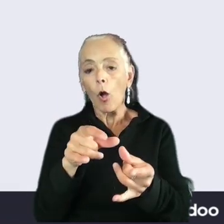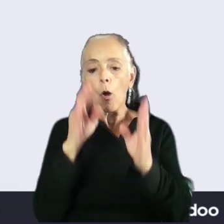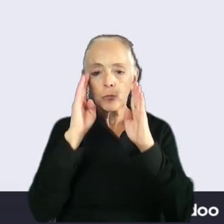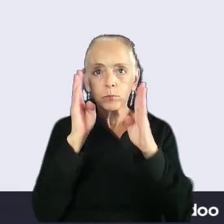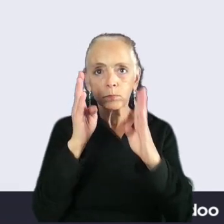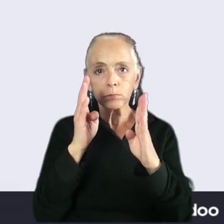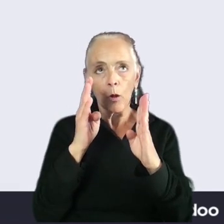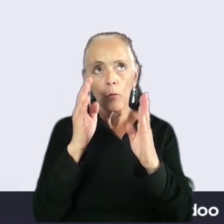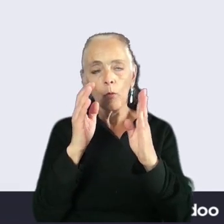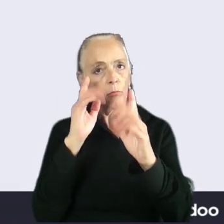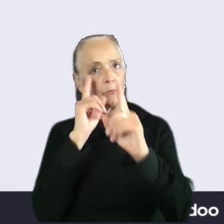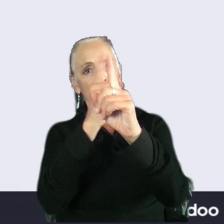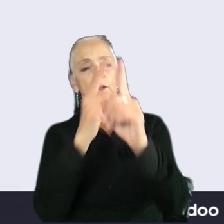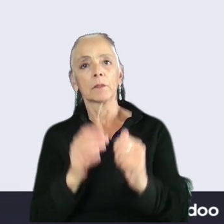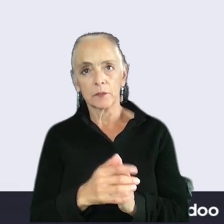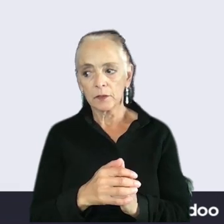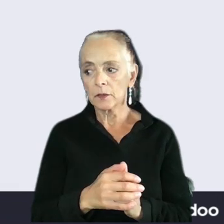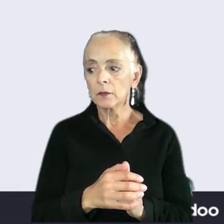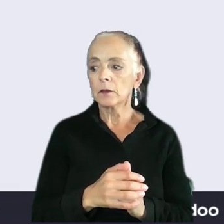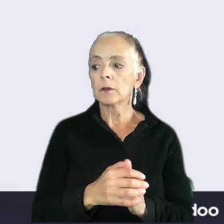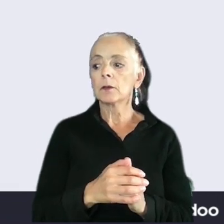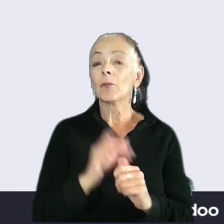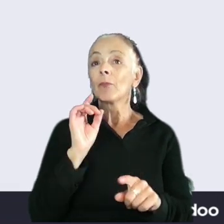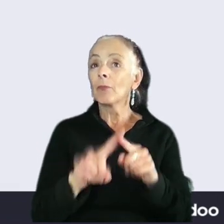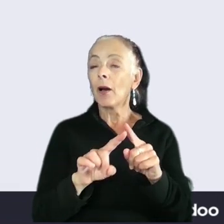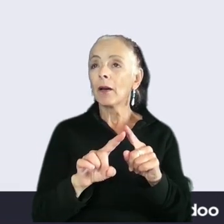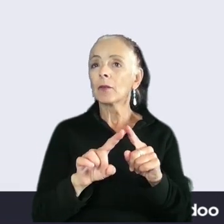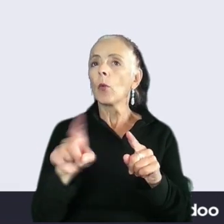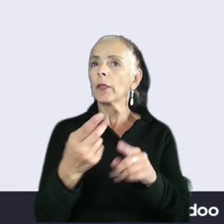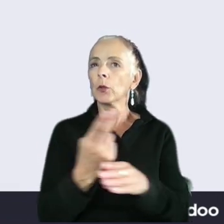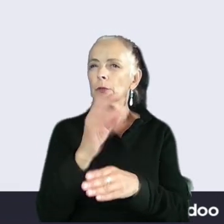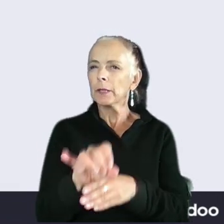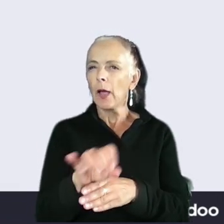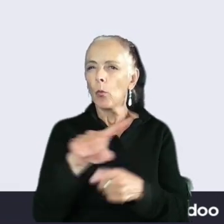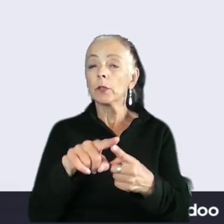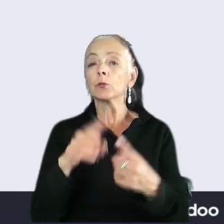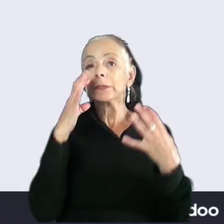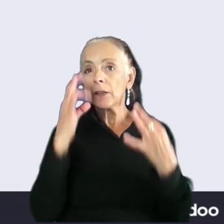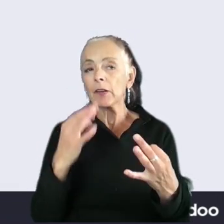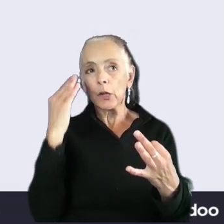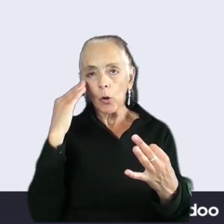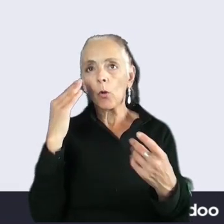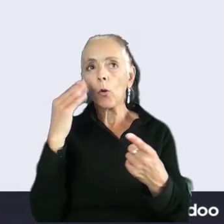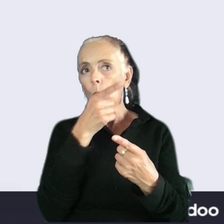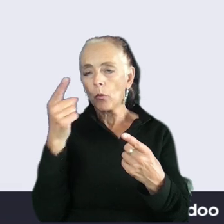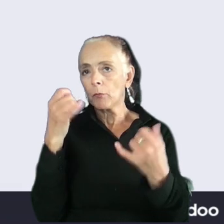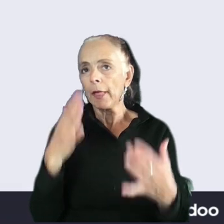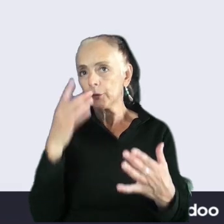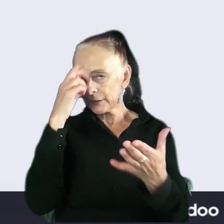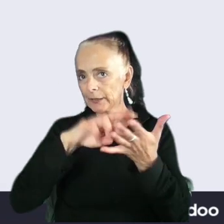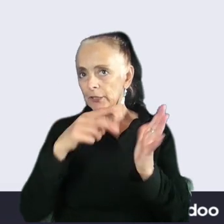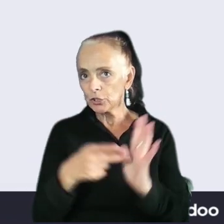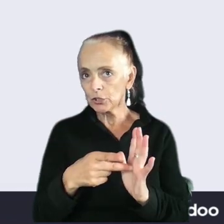objective. But it should only be used in cases where you are sure about your player's intention and if